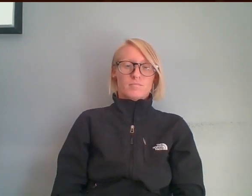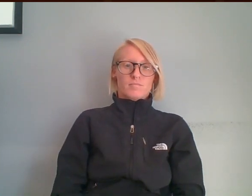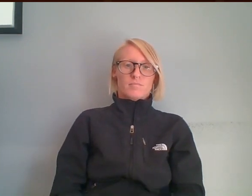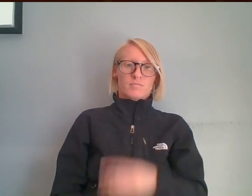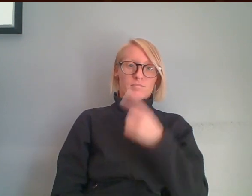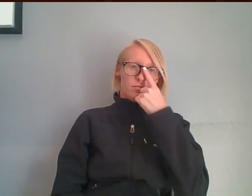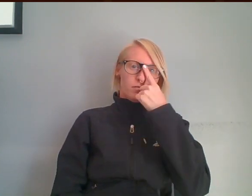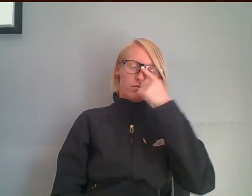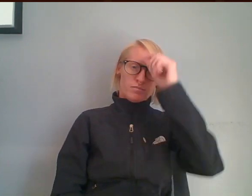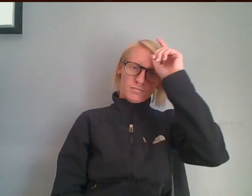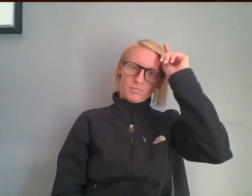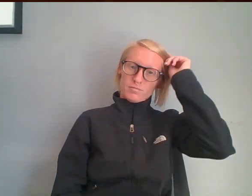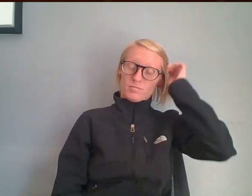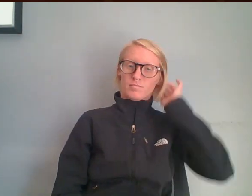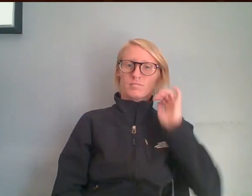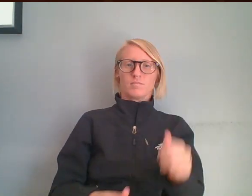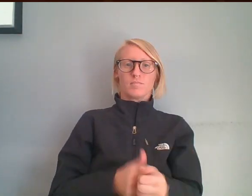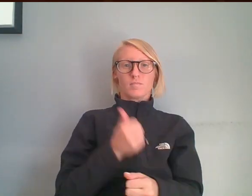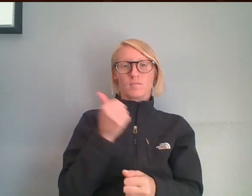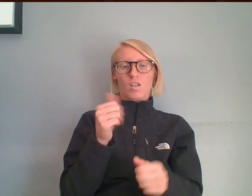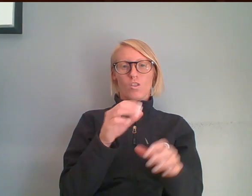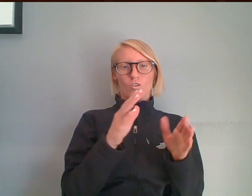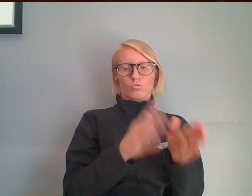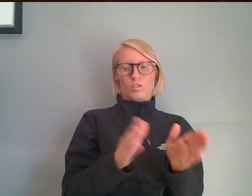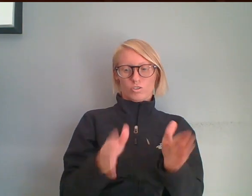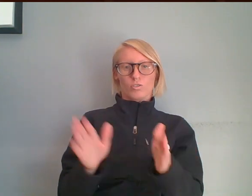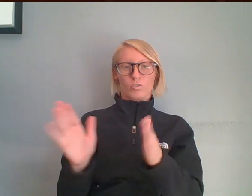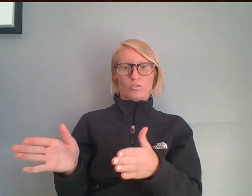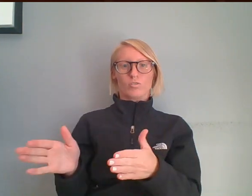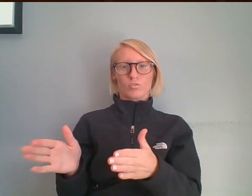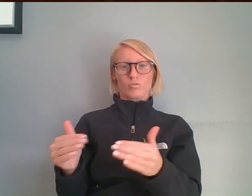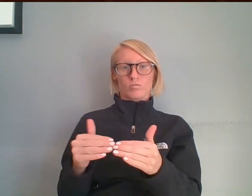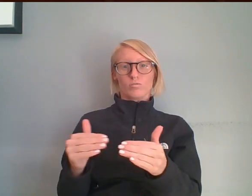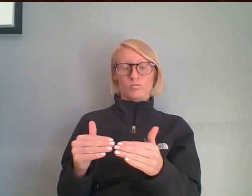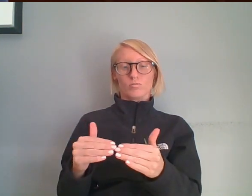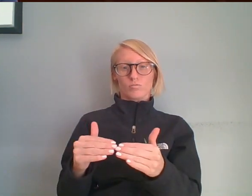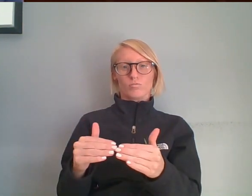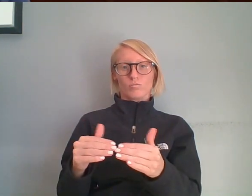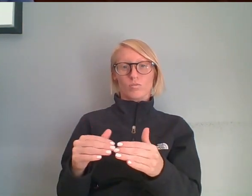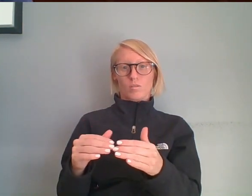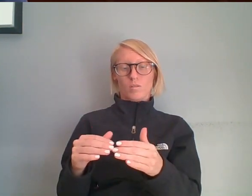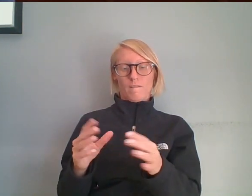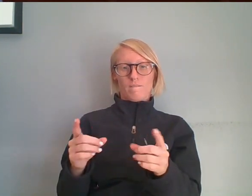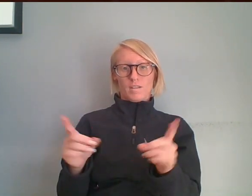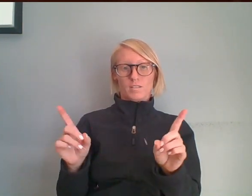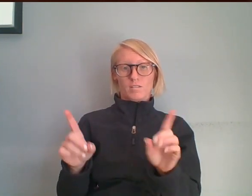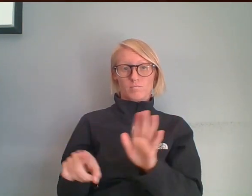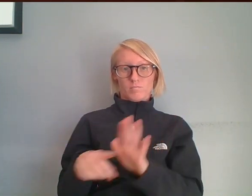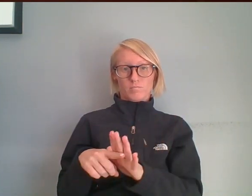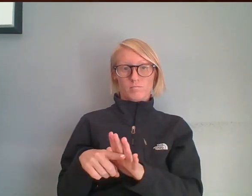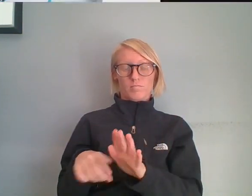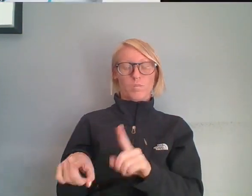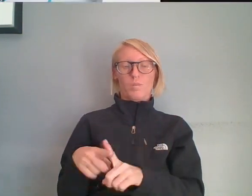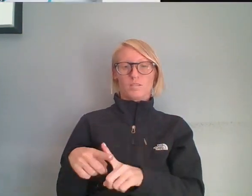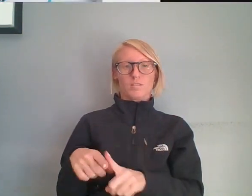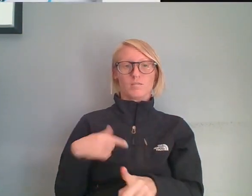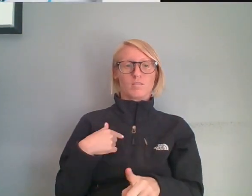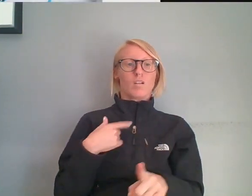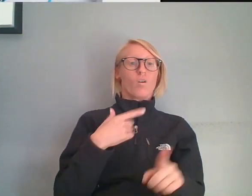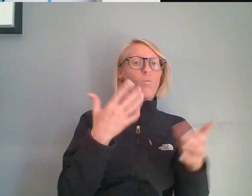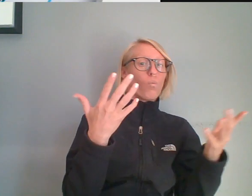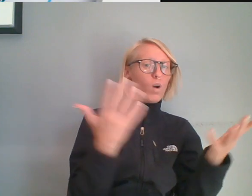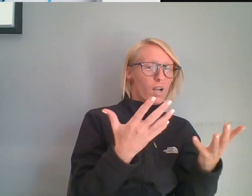Another structure, which works equally well, is the what, so what, now what